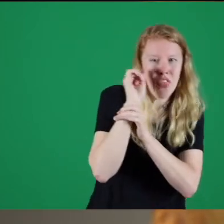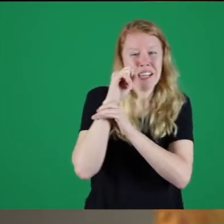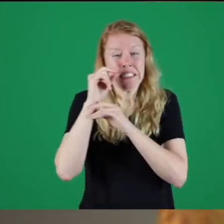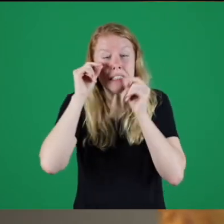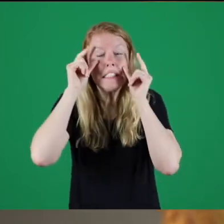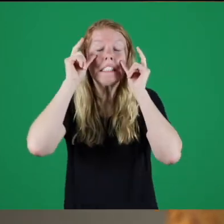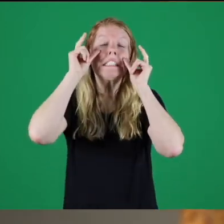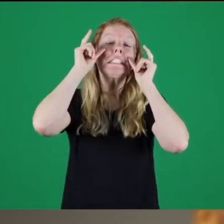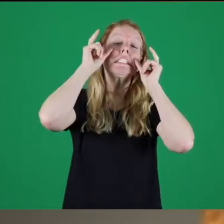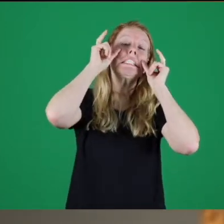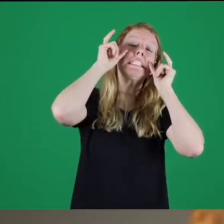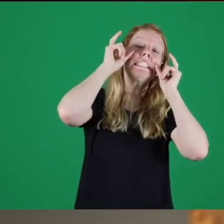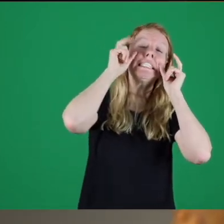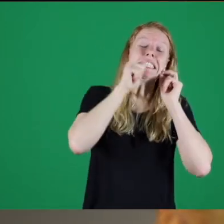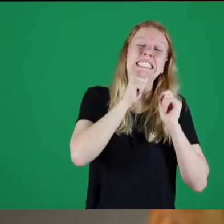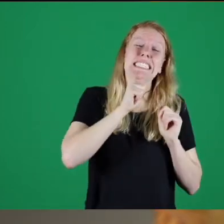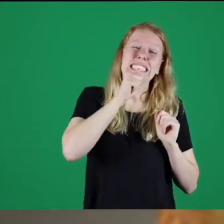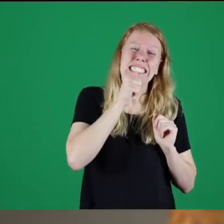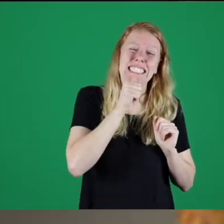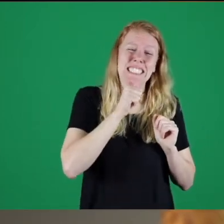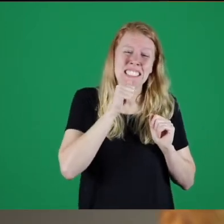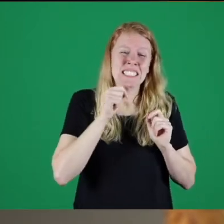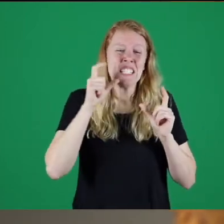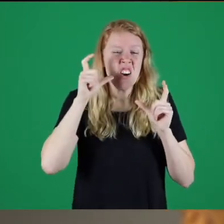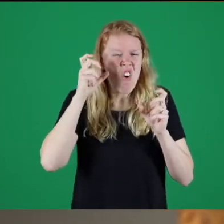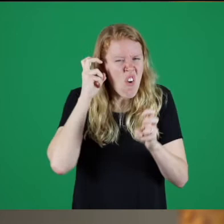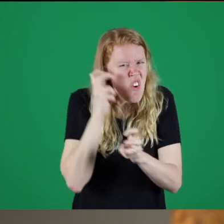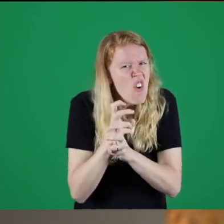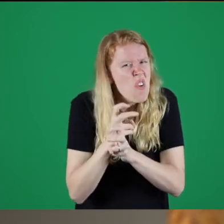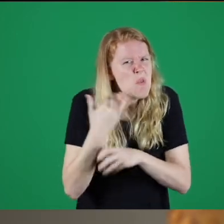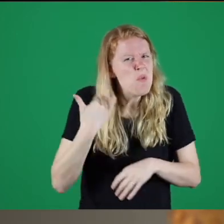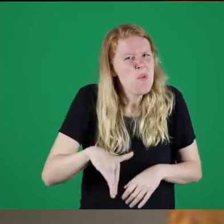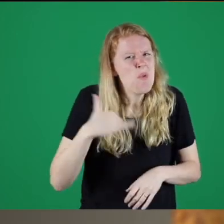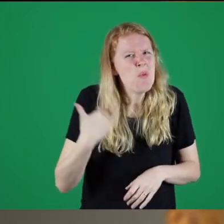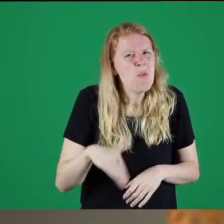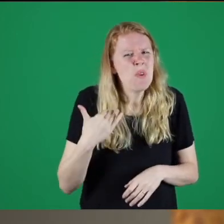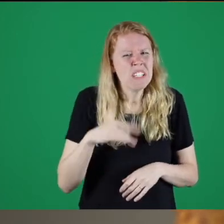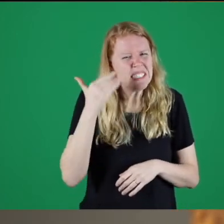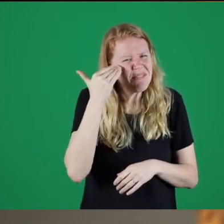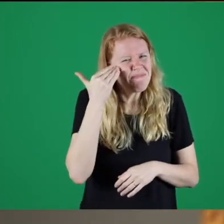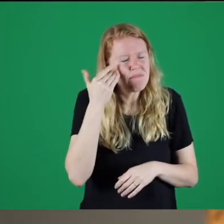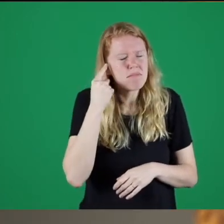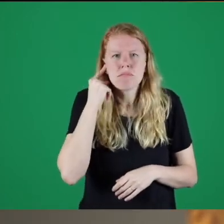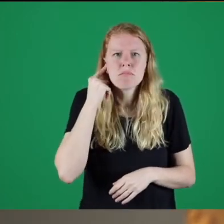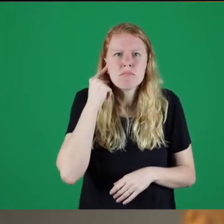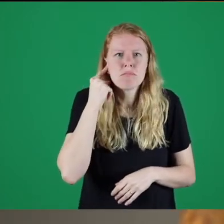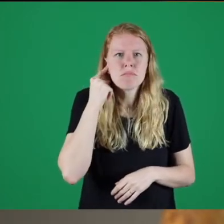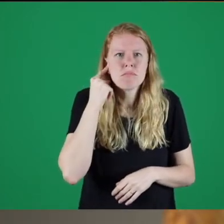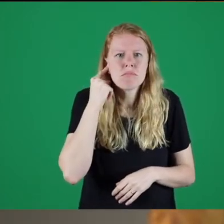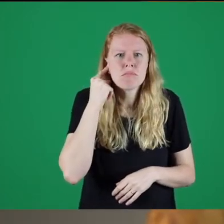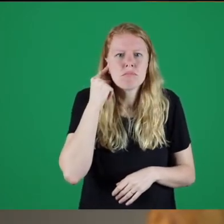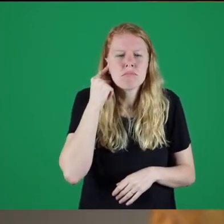nodding. You might start trying and continuing to try to stay awake, but it's hard to stay awake. But then the people heard